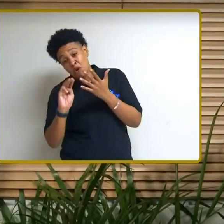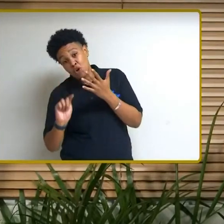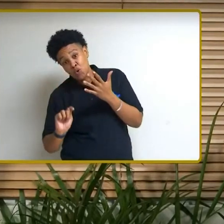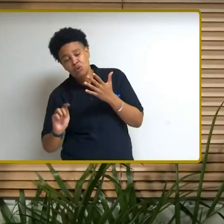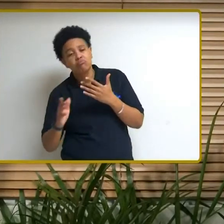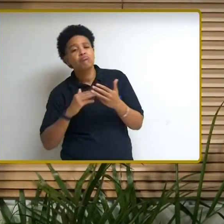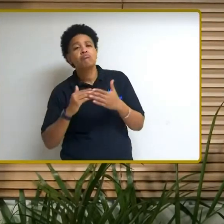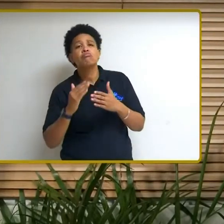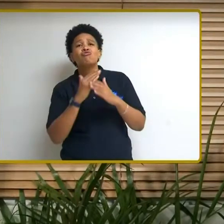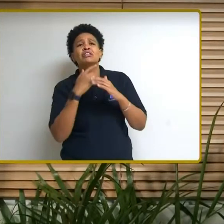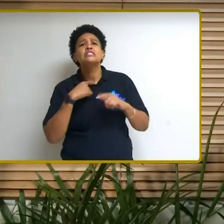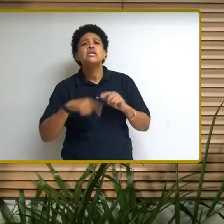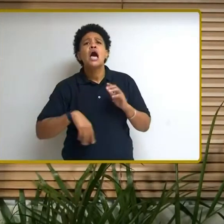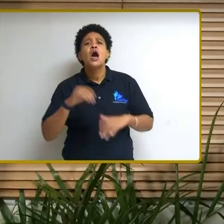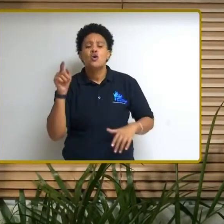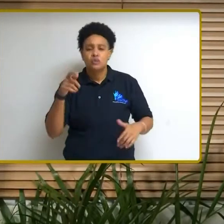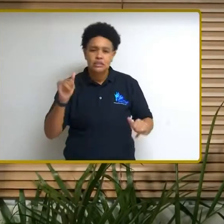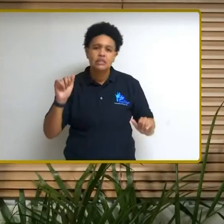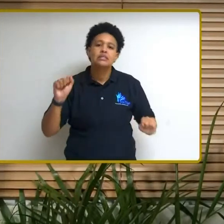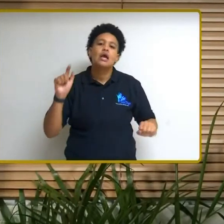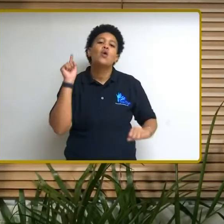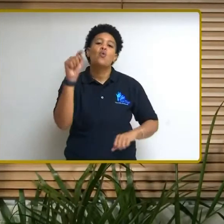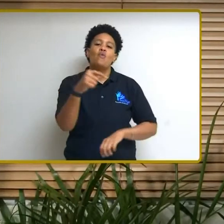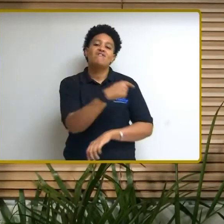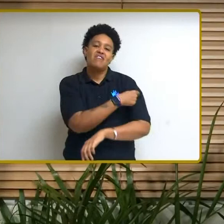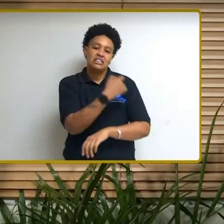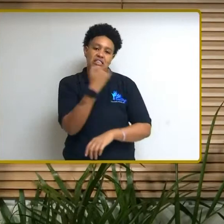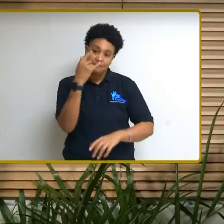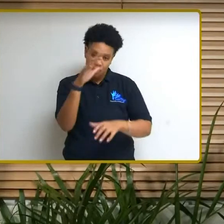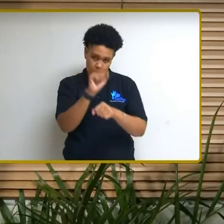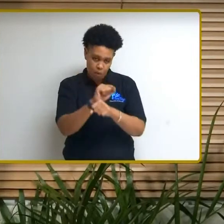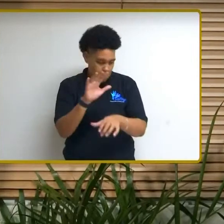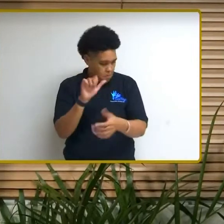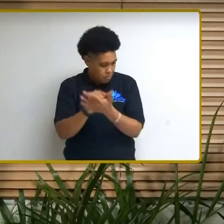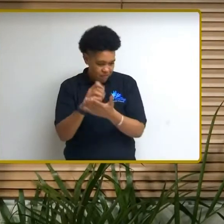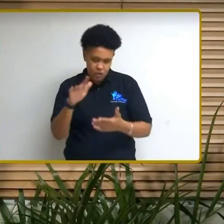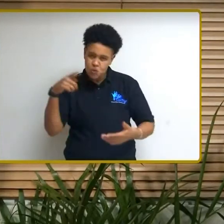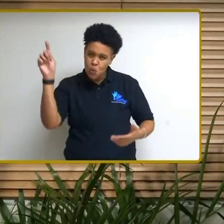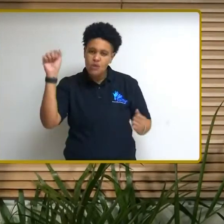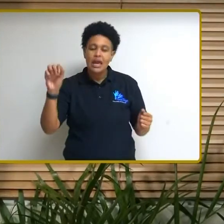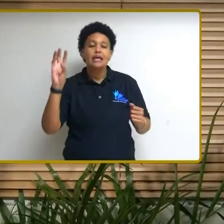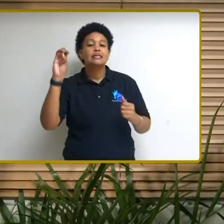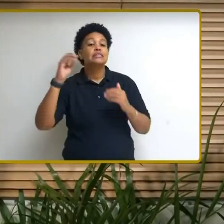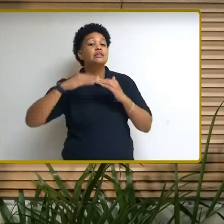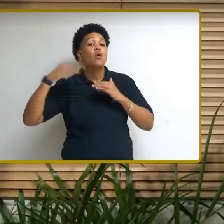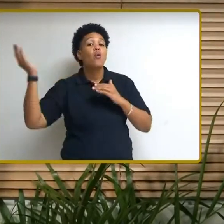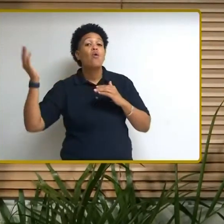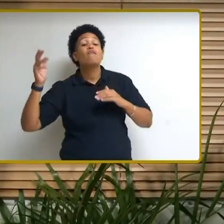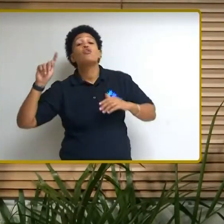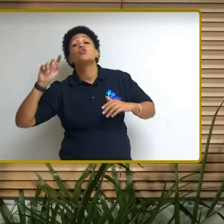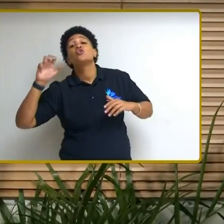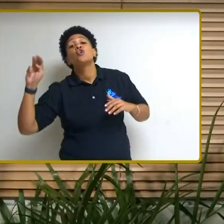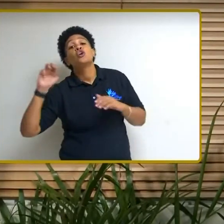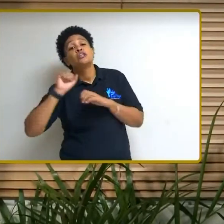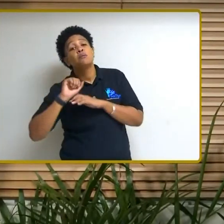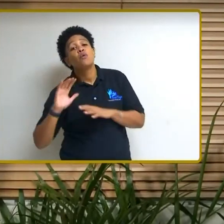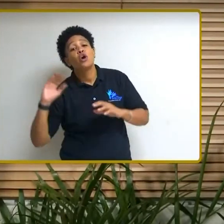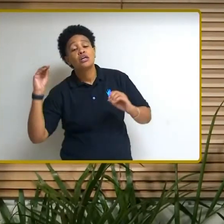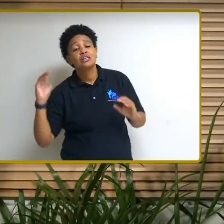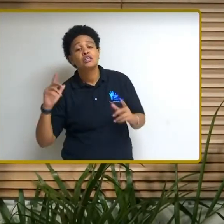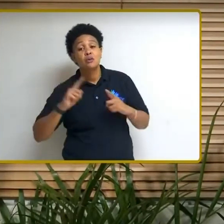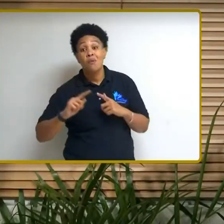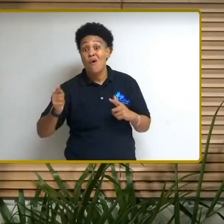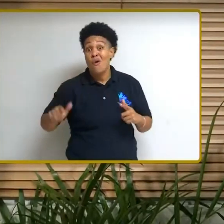the restrictions, you are allowed to go and get vaccinated. Please, 60 years and over, tourism workers, teachers,